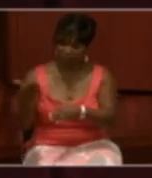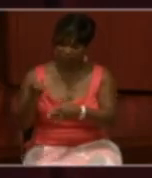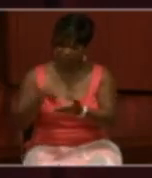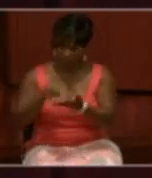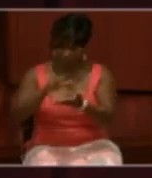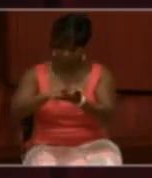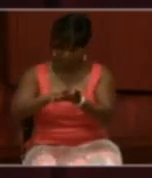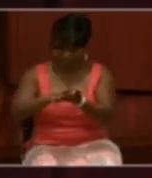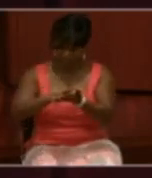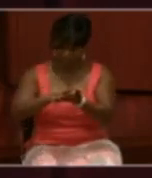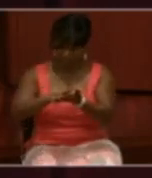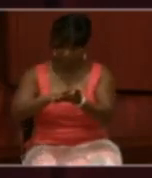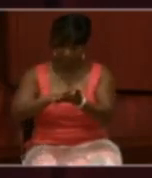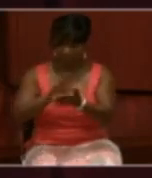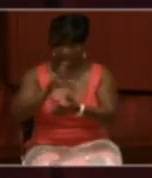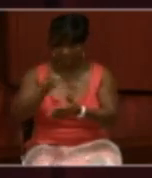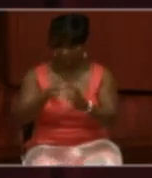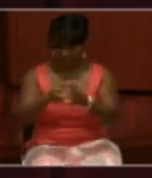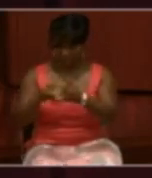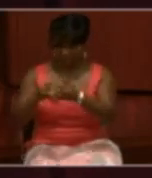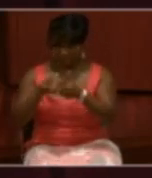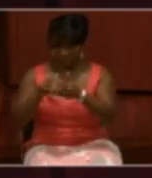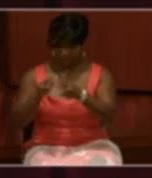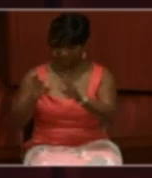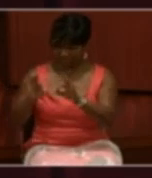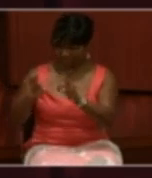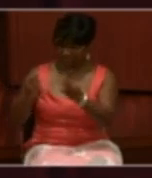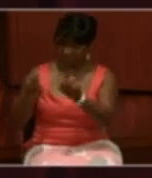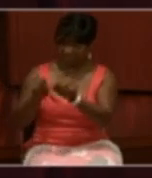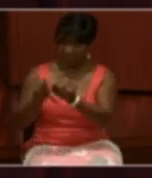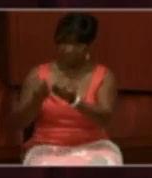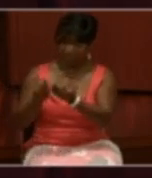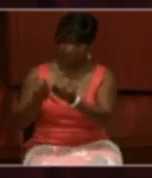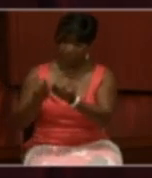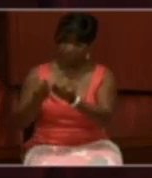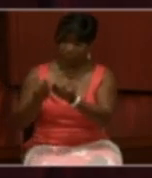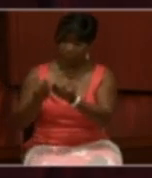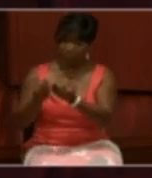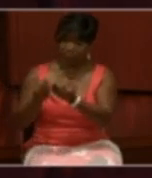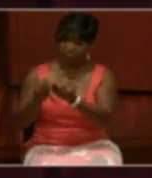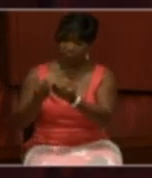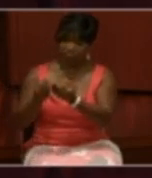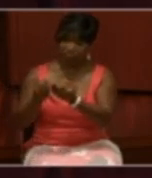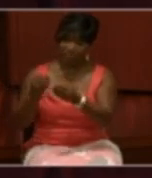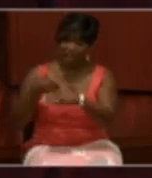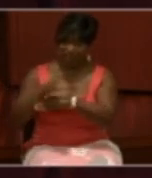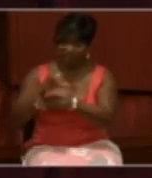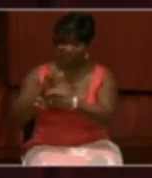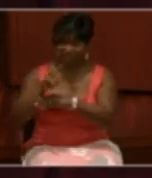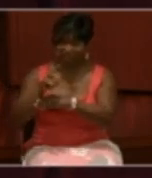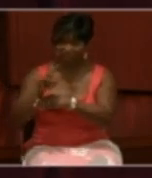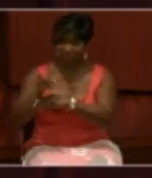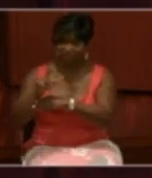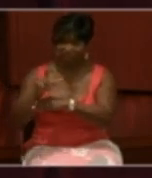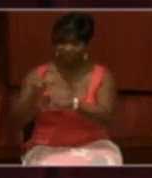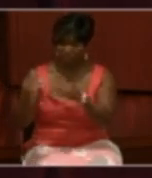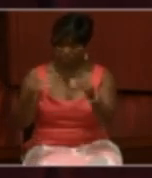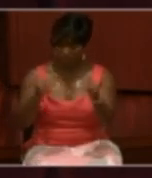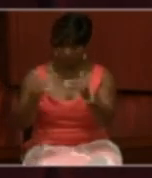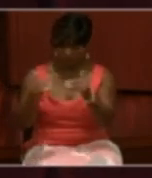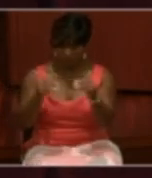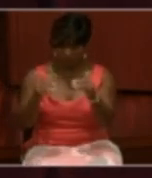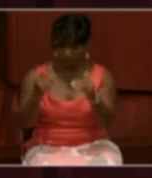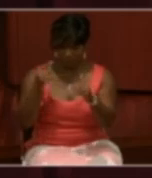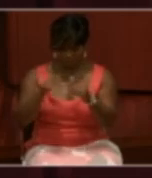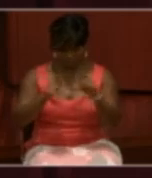documentation on the African American family after the Civil War.